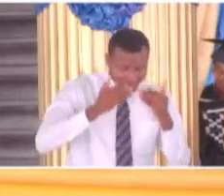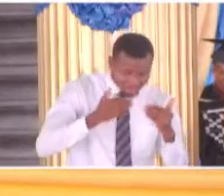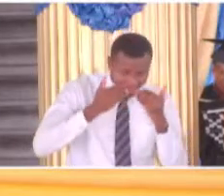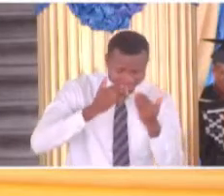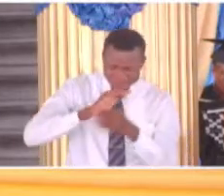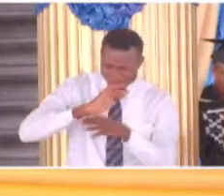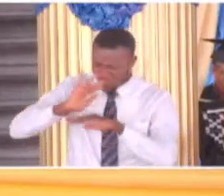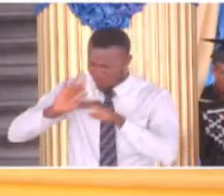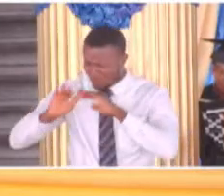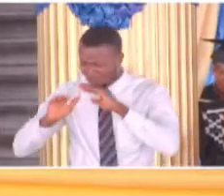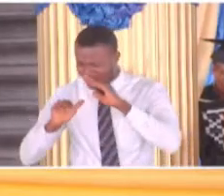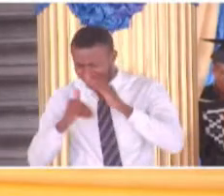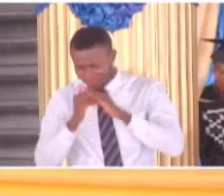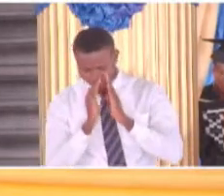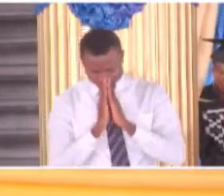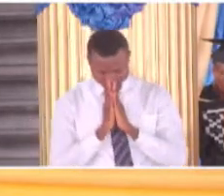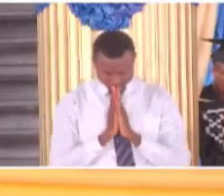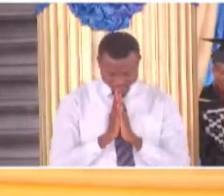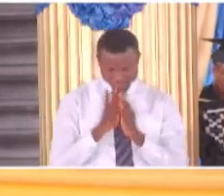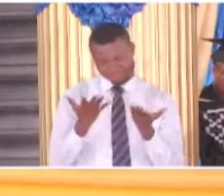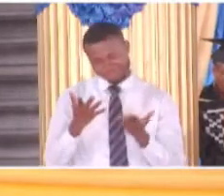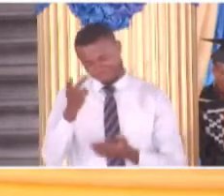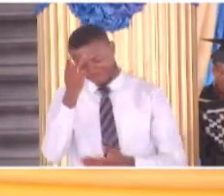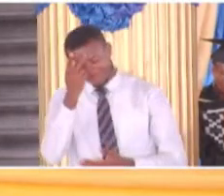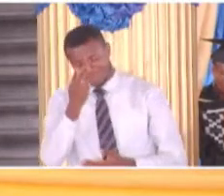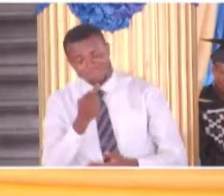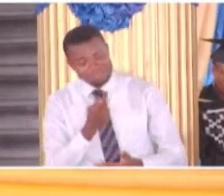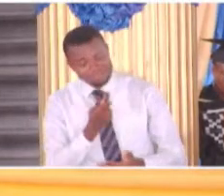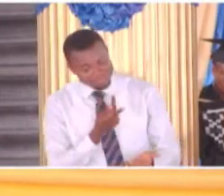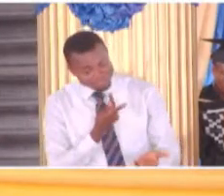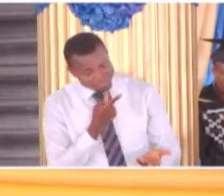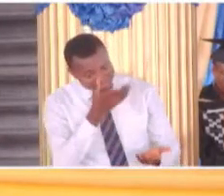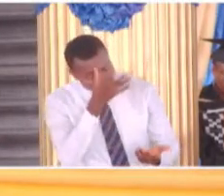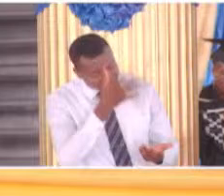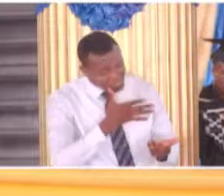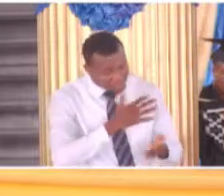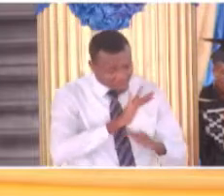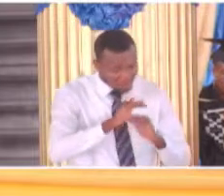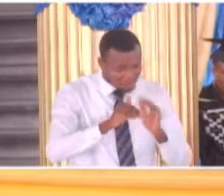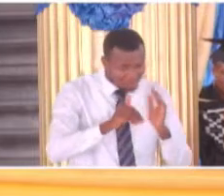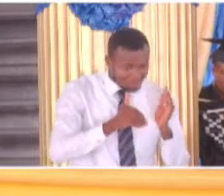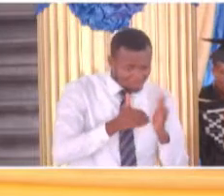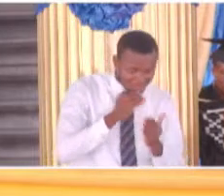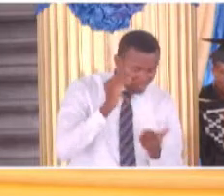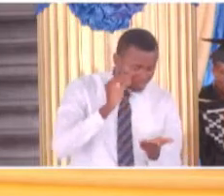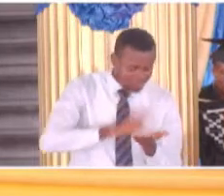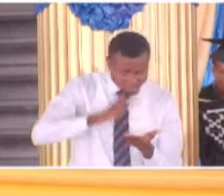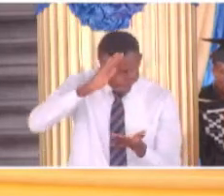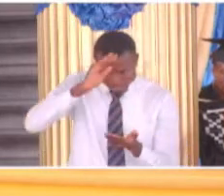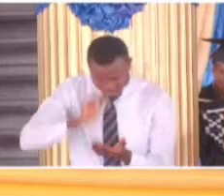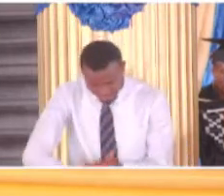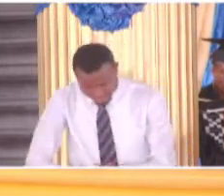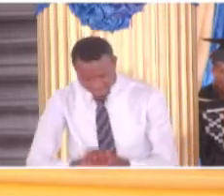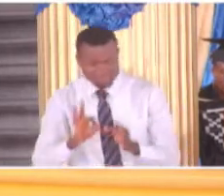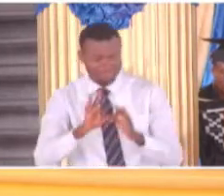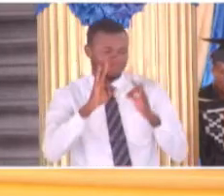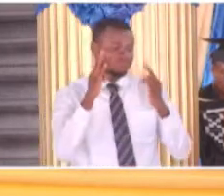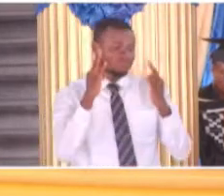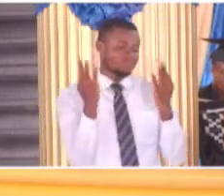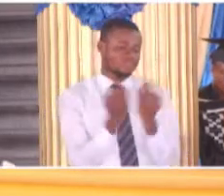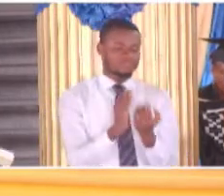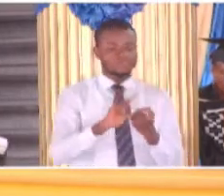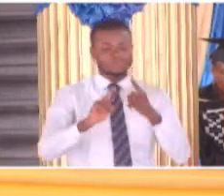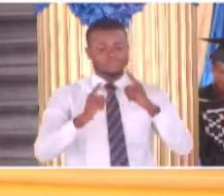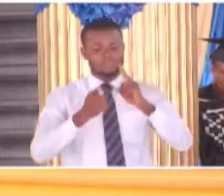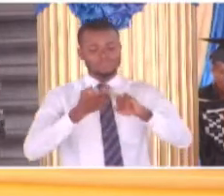efforts and prayers of our parents, guardians, spouses, family, and friends